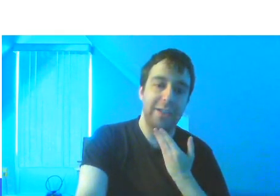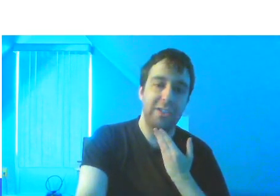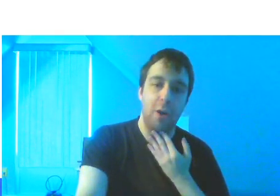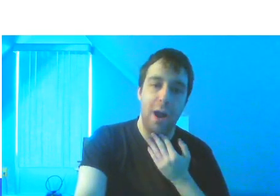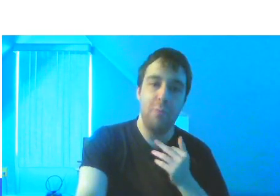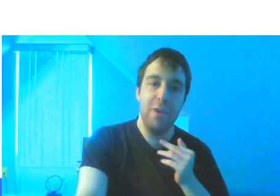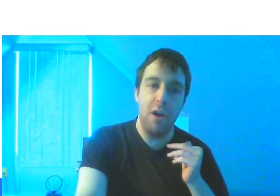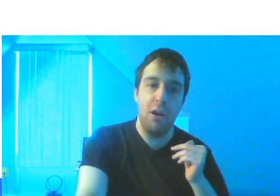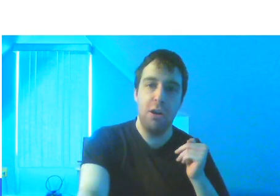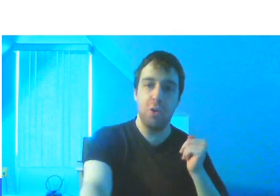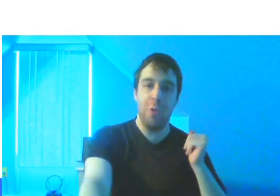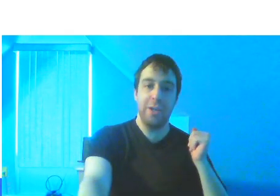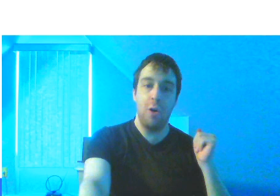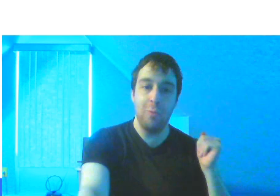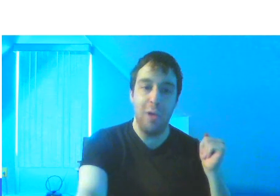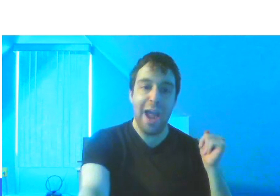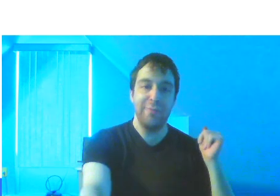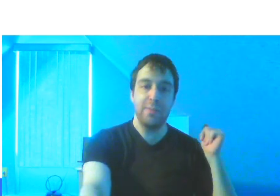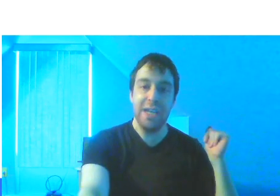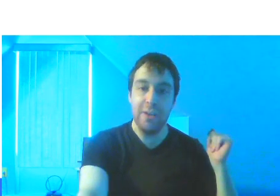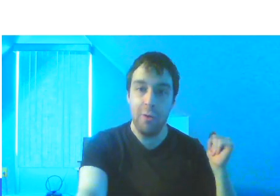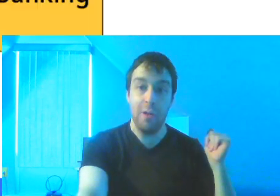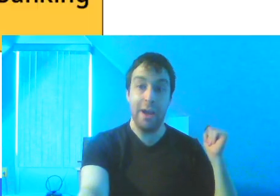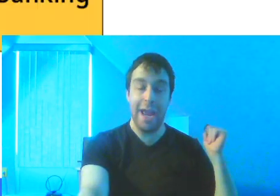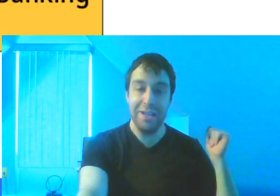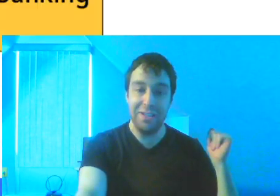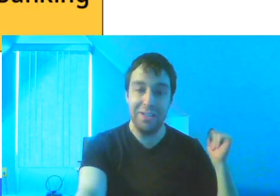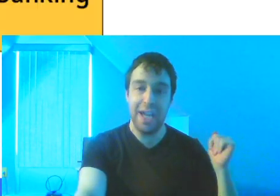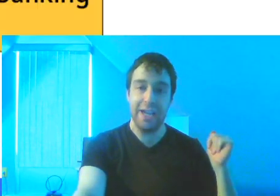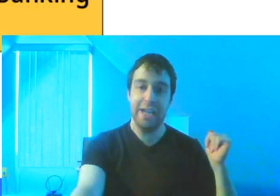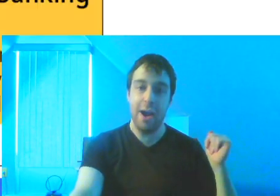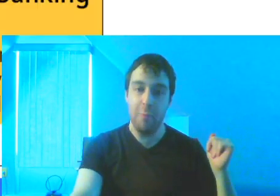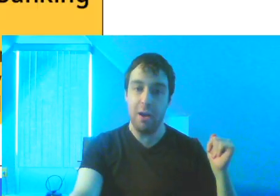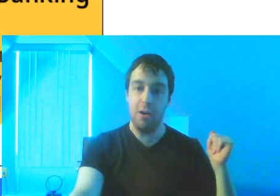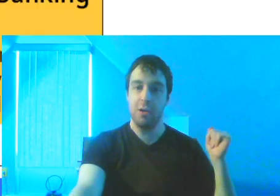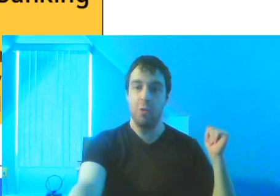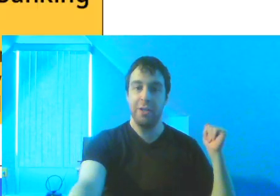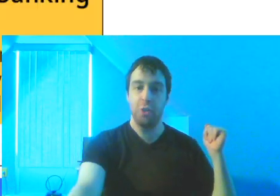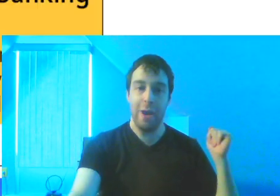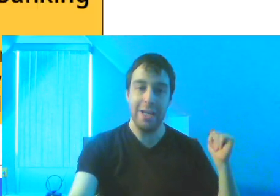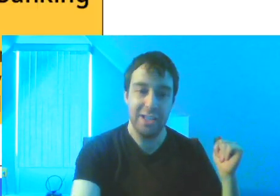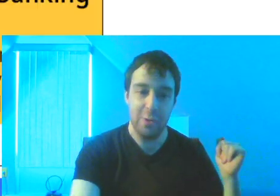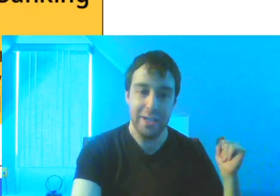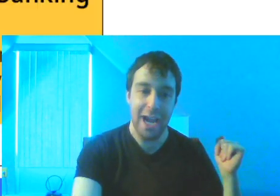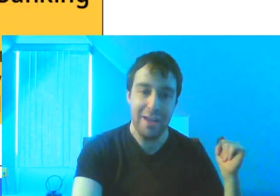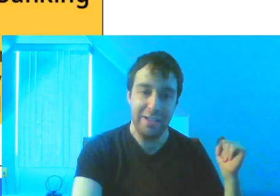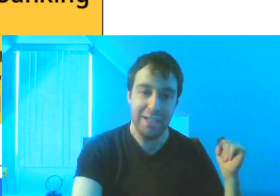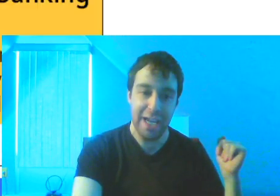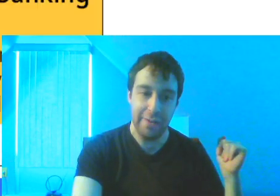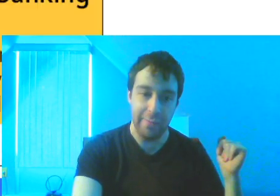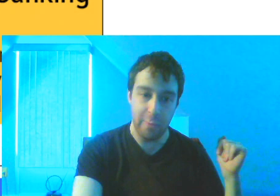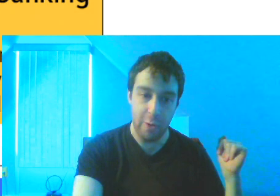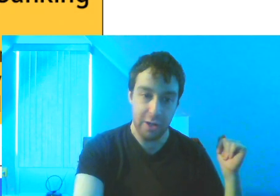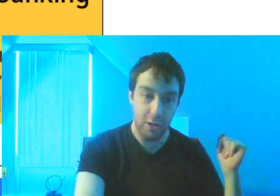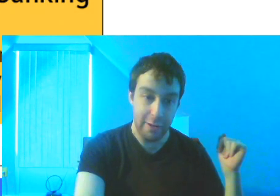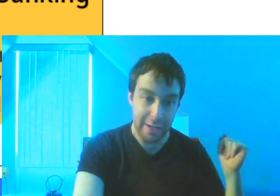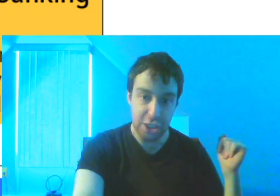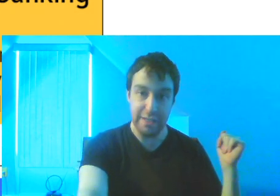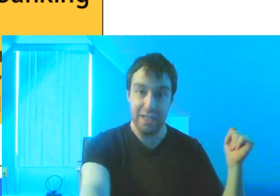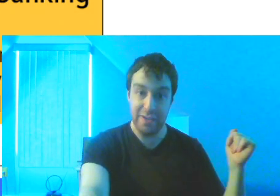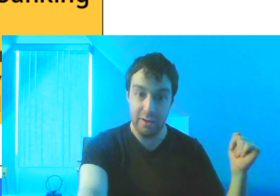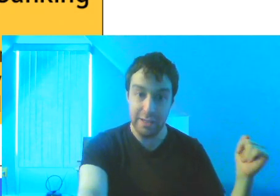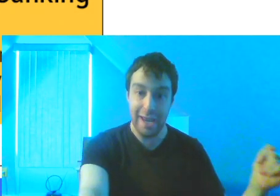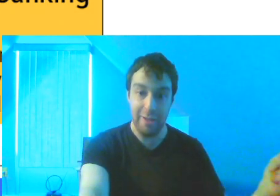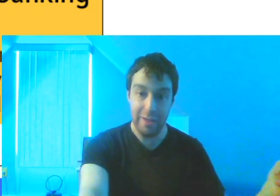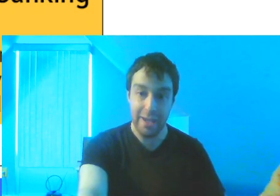Alright, so we are going to go live to Mineola any second now. We are going to join Nassau County Executive Laura Curran. She